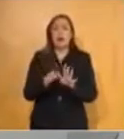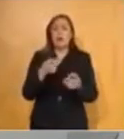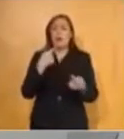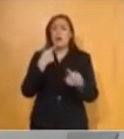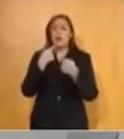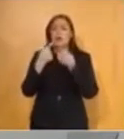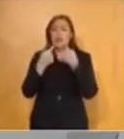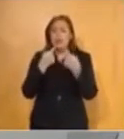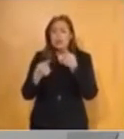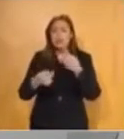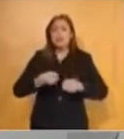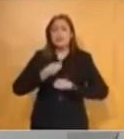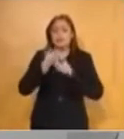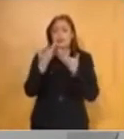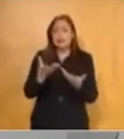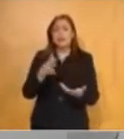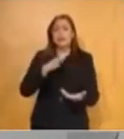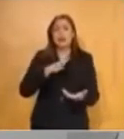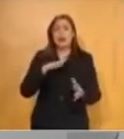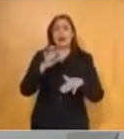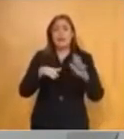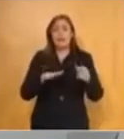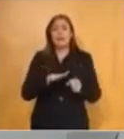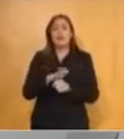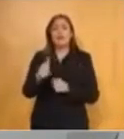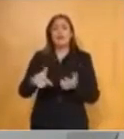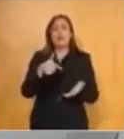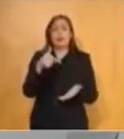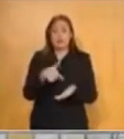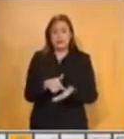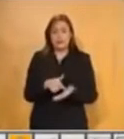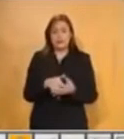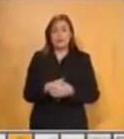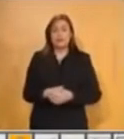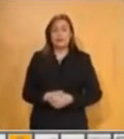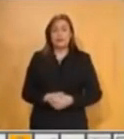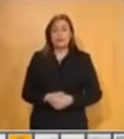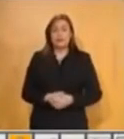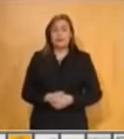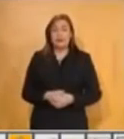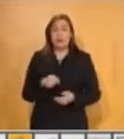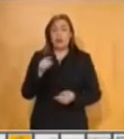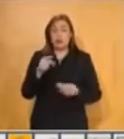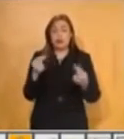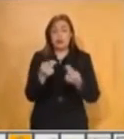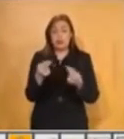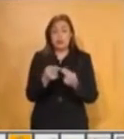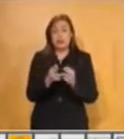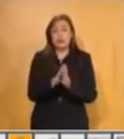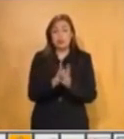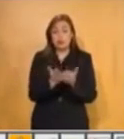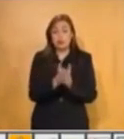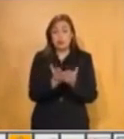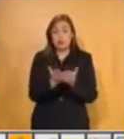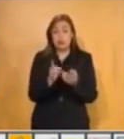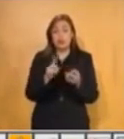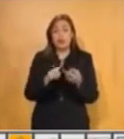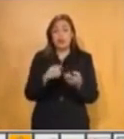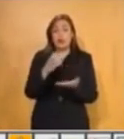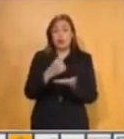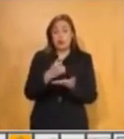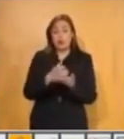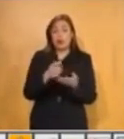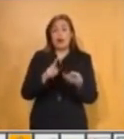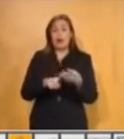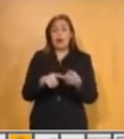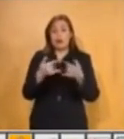a discussion. The materials that you will need is your textbook, comics, notebook,